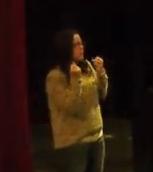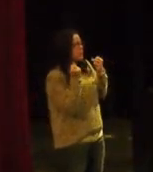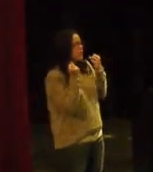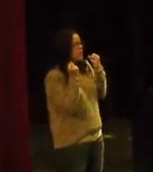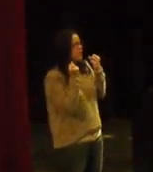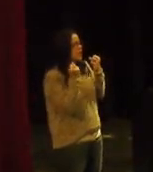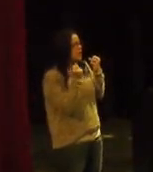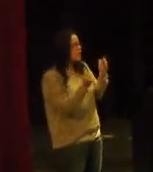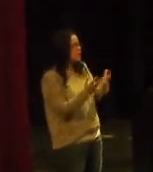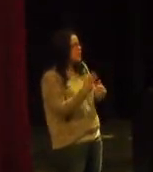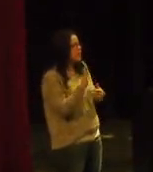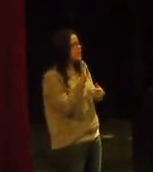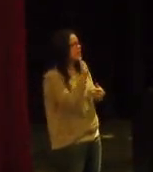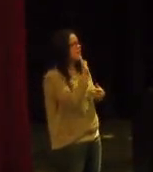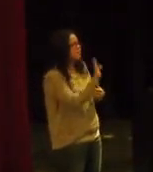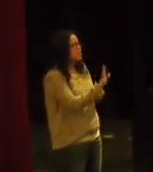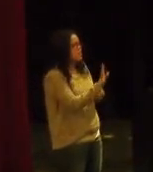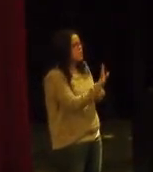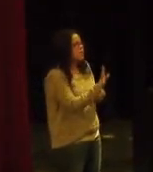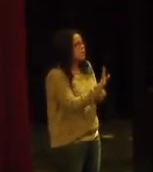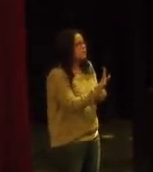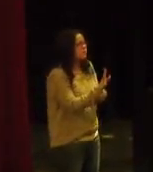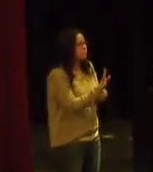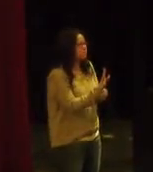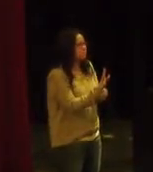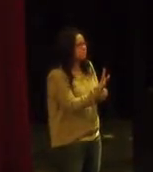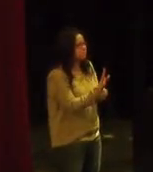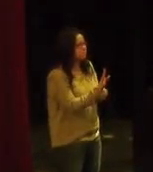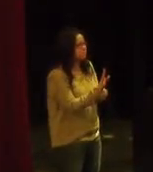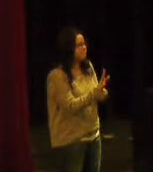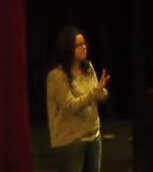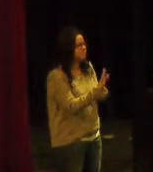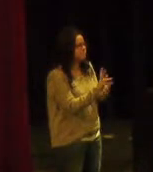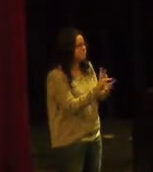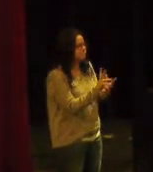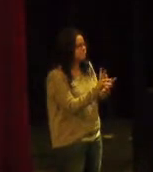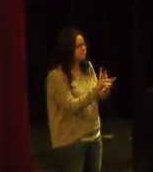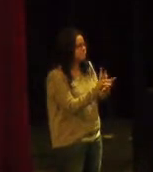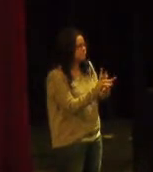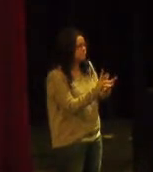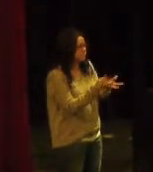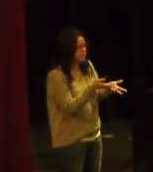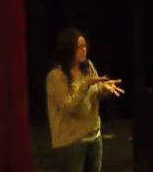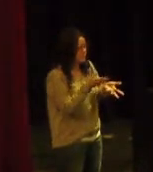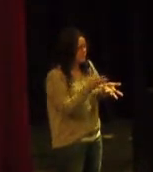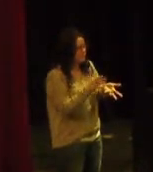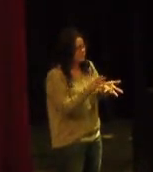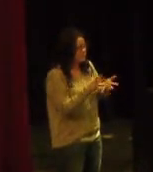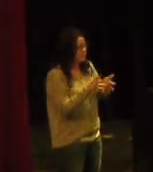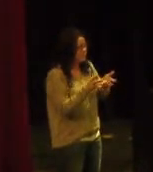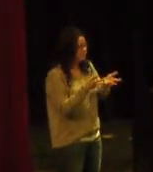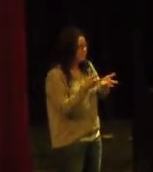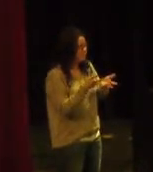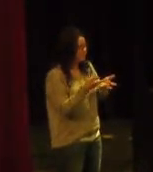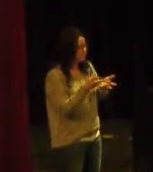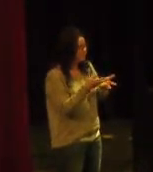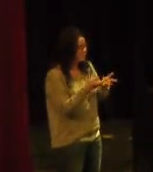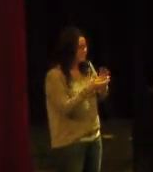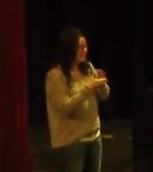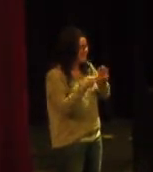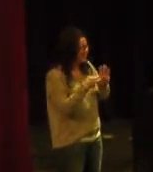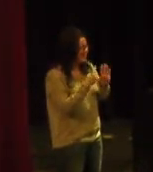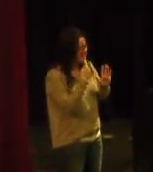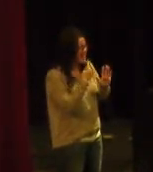kind of stop at the edge of, you broke the law, dude. I don't care anything else. You broke the law. Are we going to be in favor of